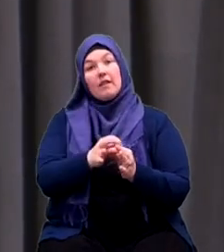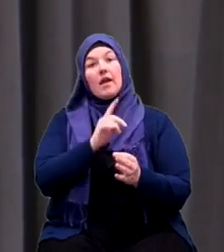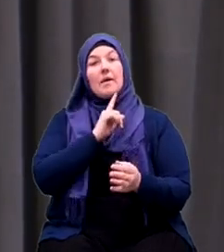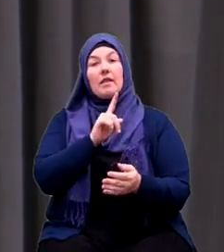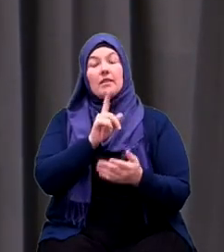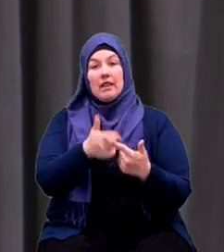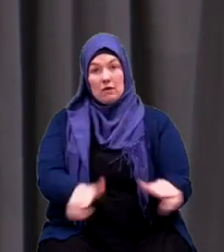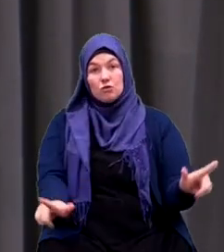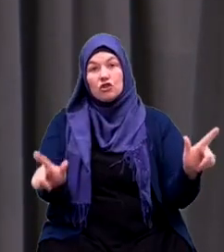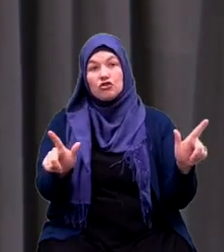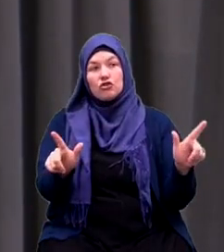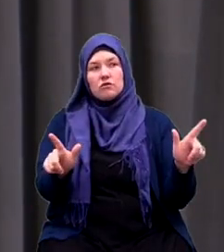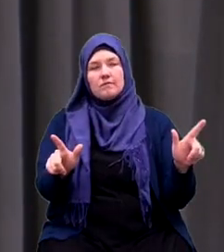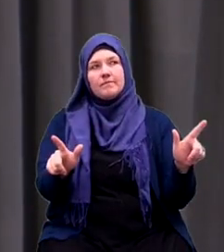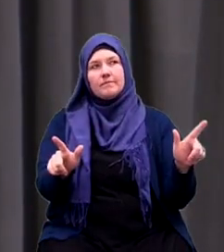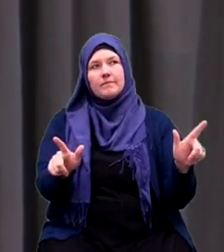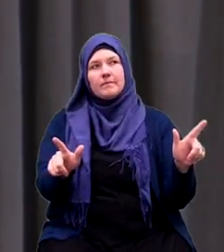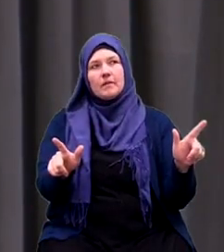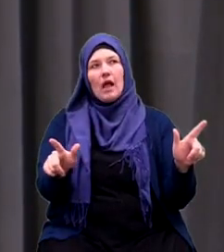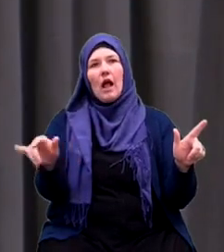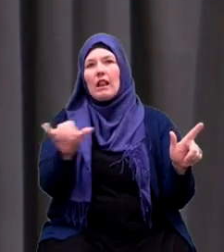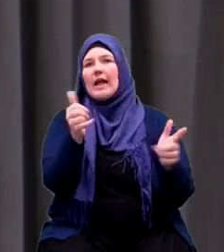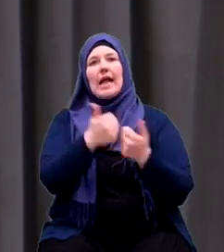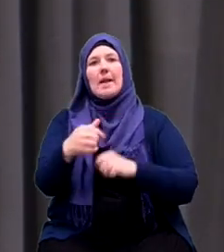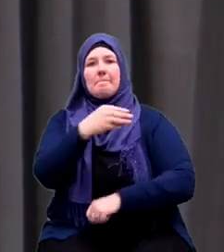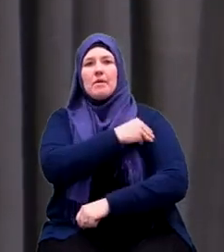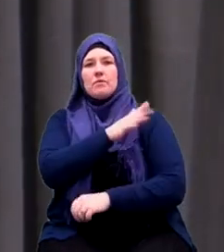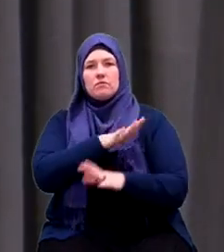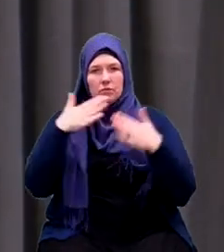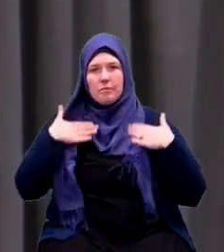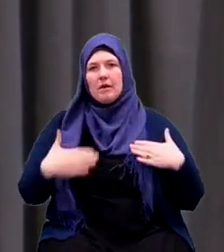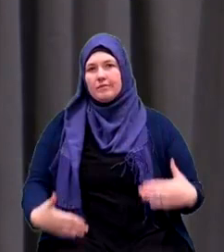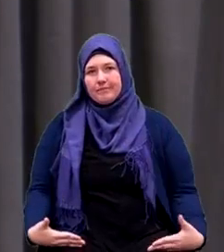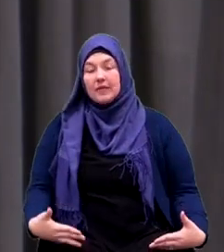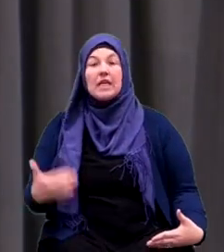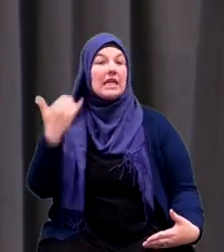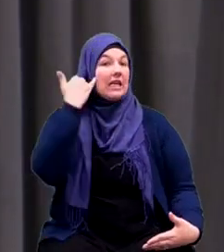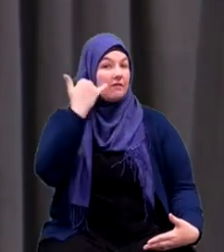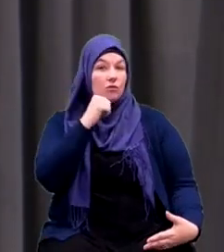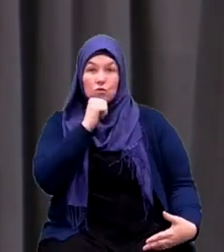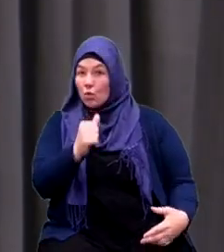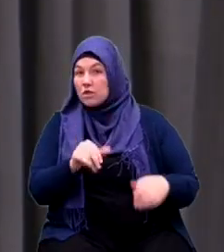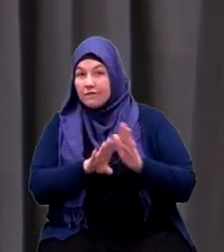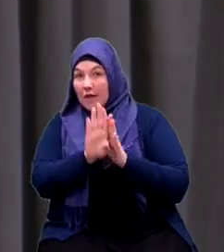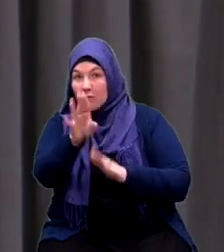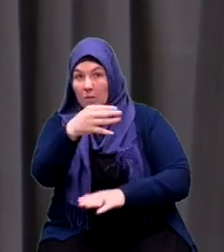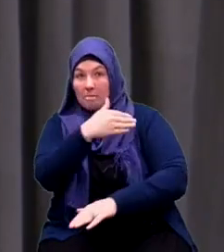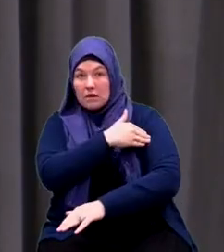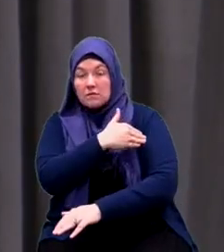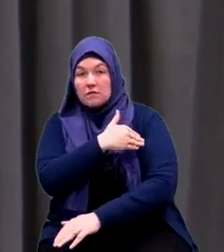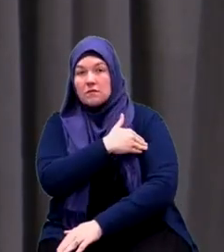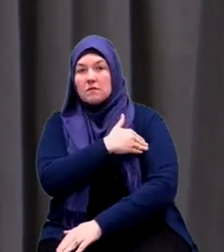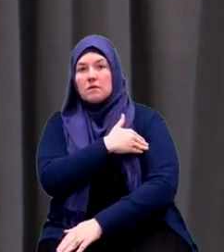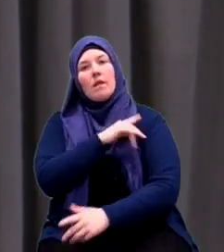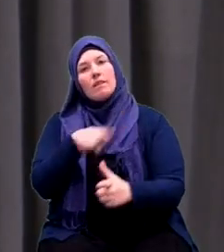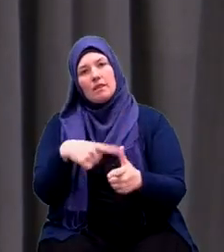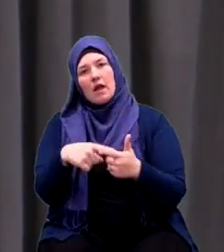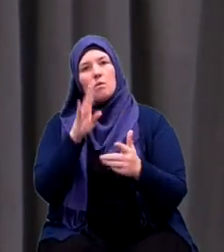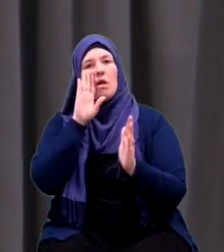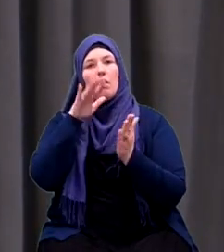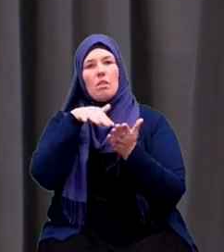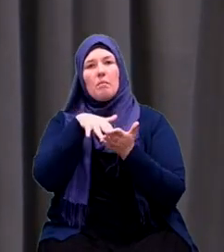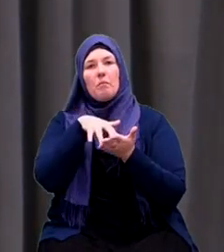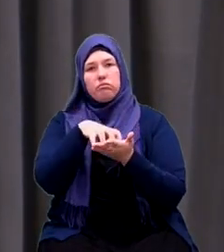and language are like any muscle in the body. If you don't use it, you lose